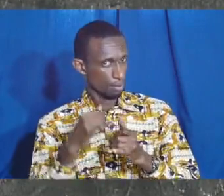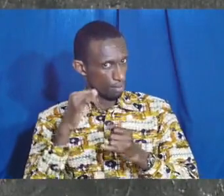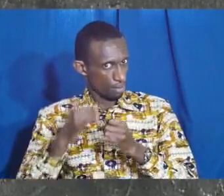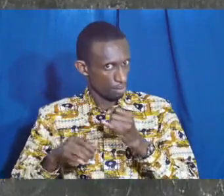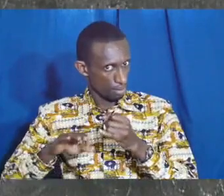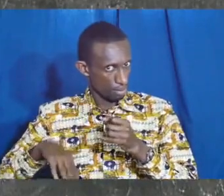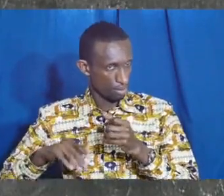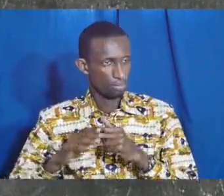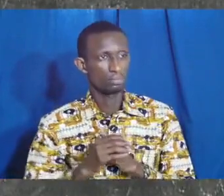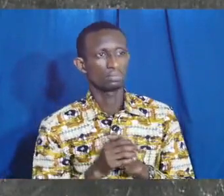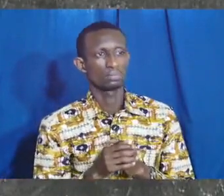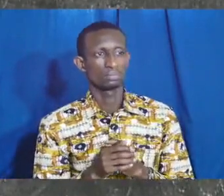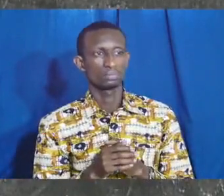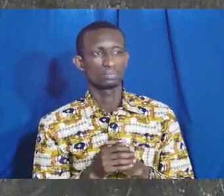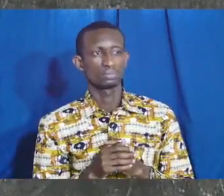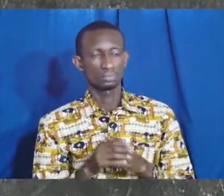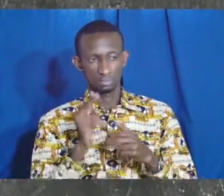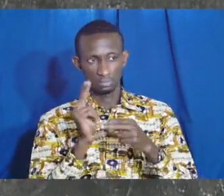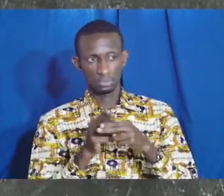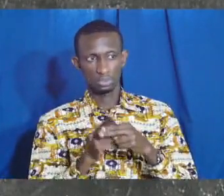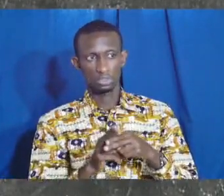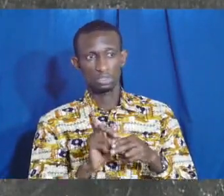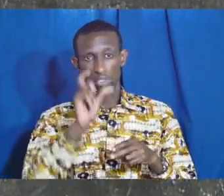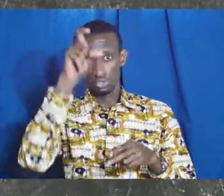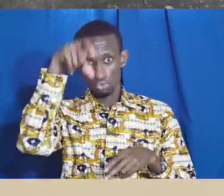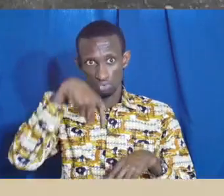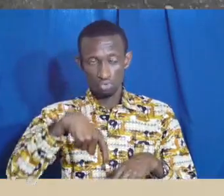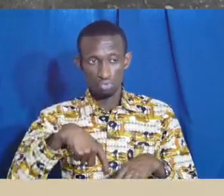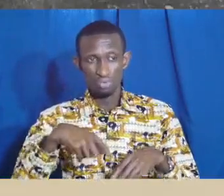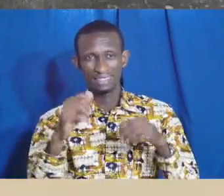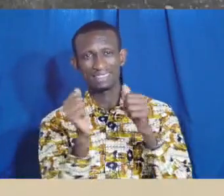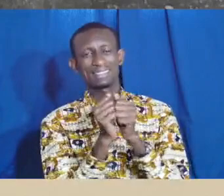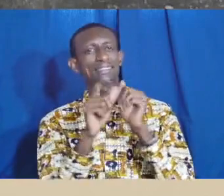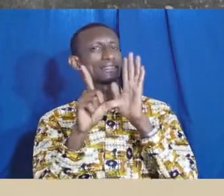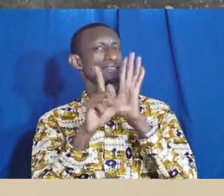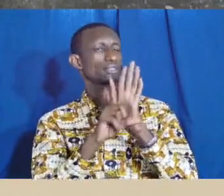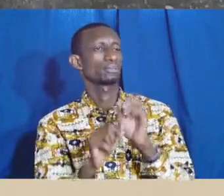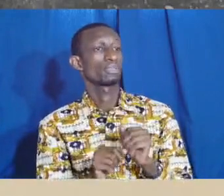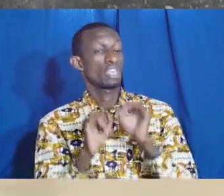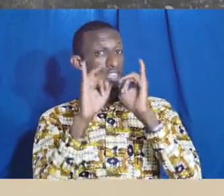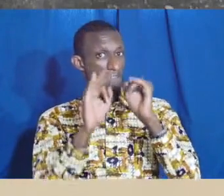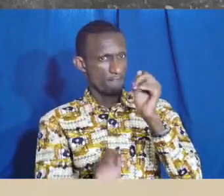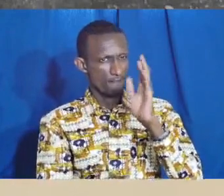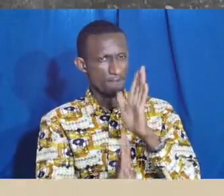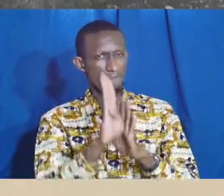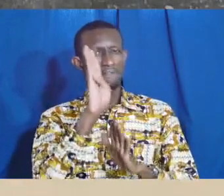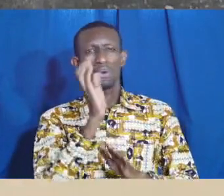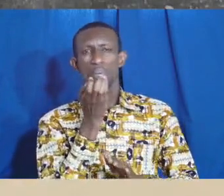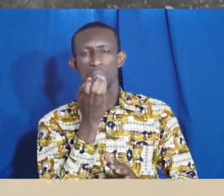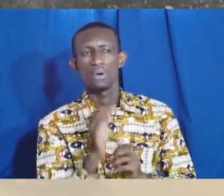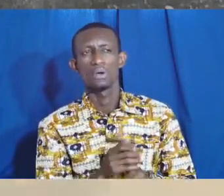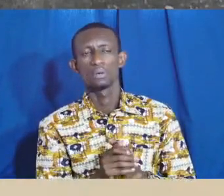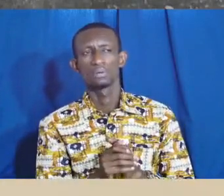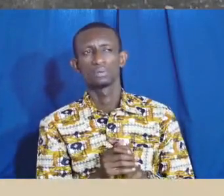you call 2-10 rule. 2-10 rule. As you increase the temperature, as you double the temperature